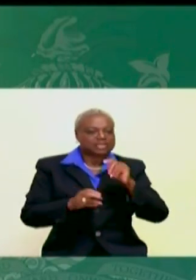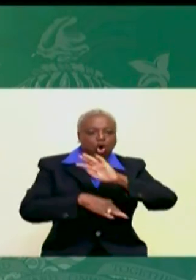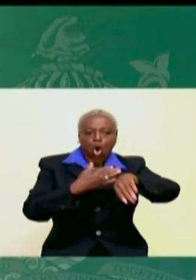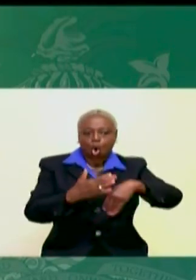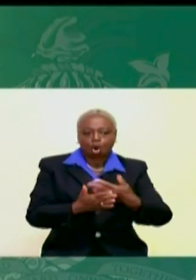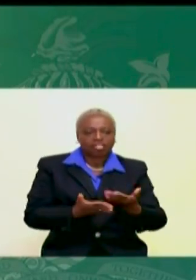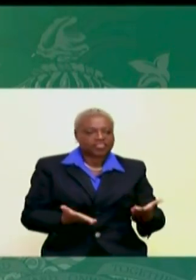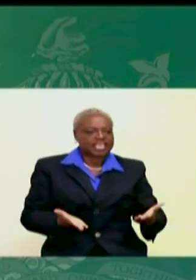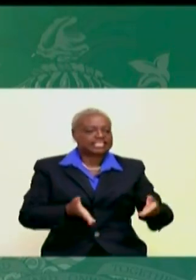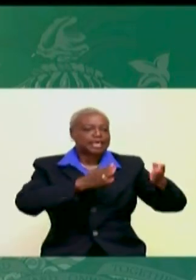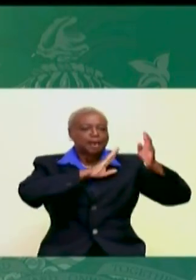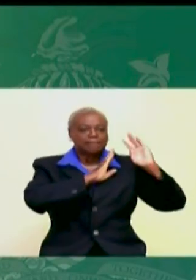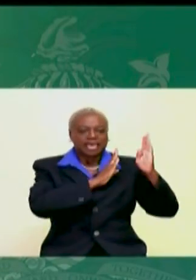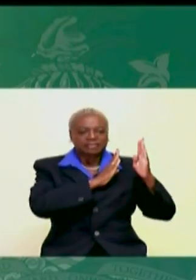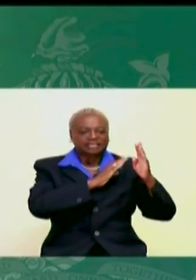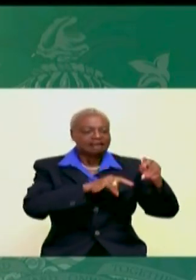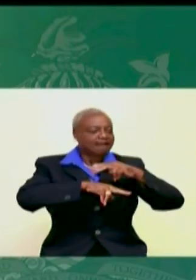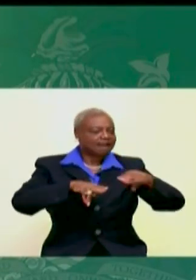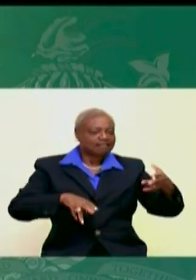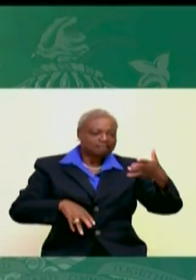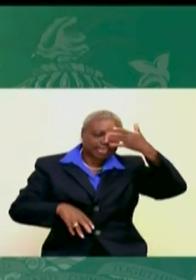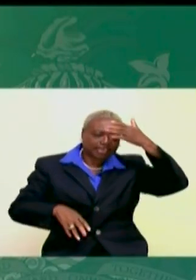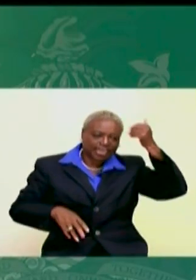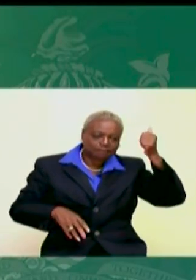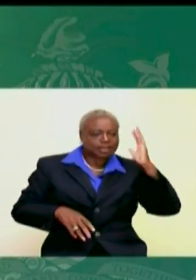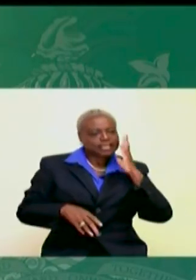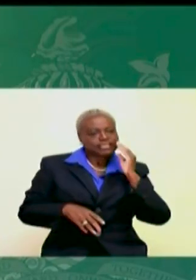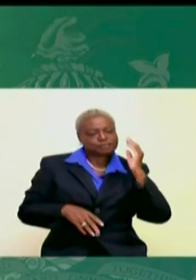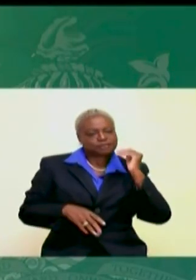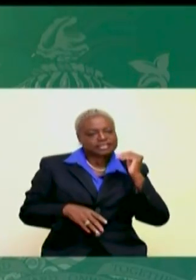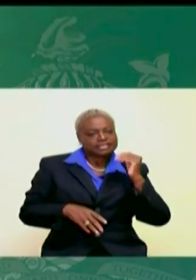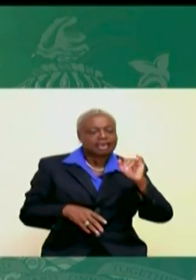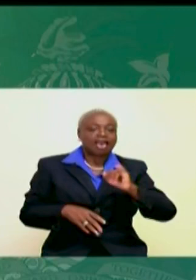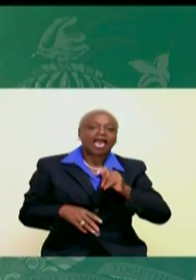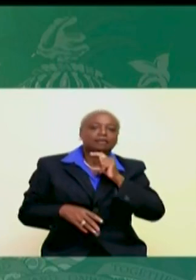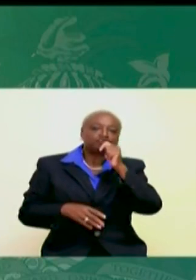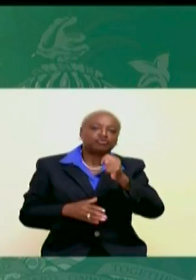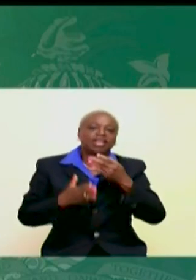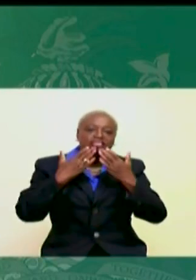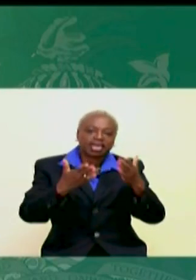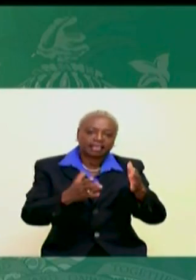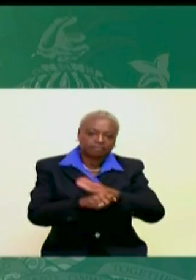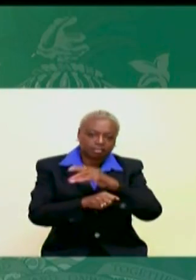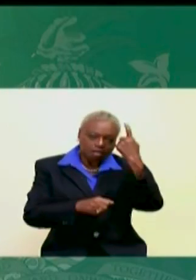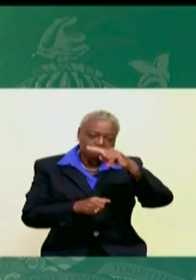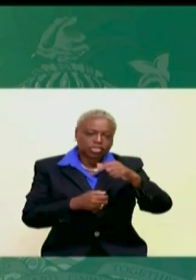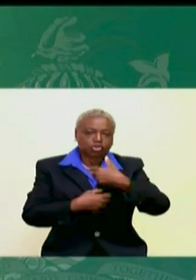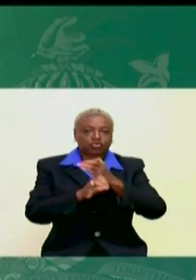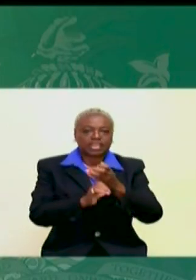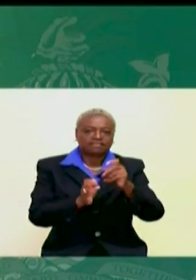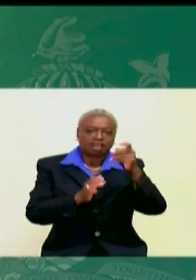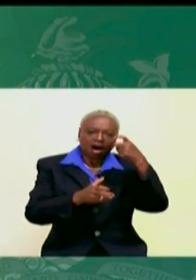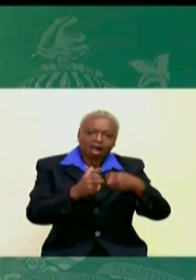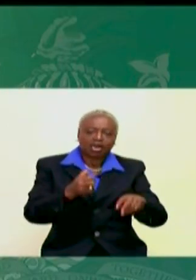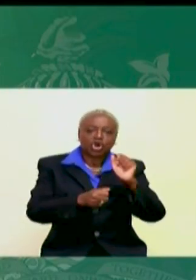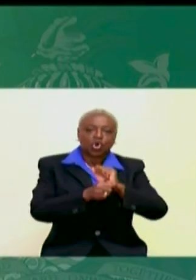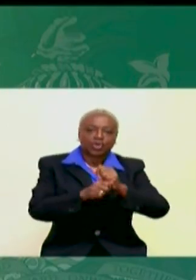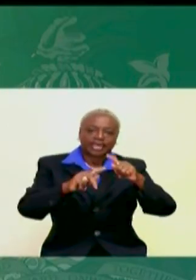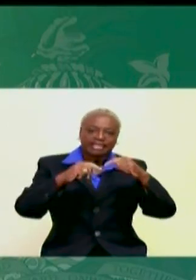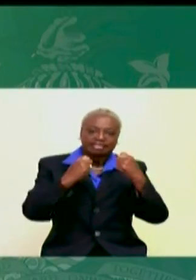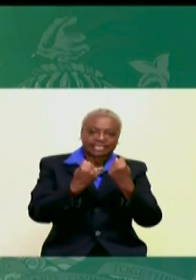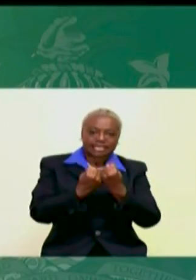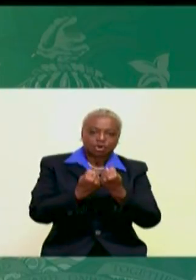Bahamian was an unforgettable experience. I am truly grateful for the creative and hardworking team of the